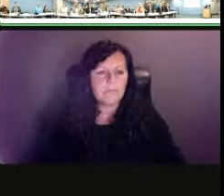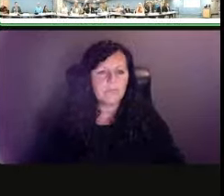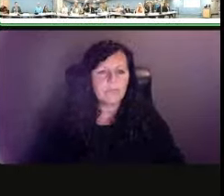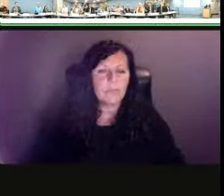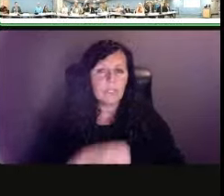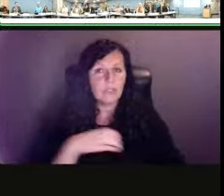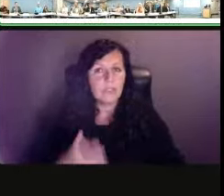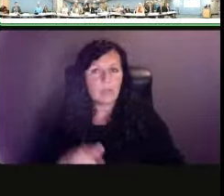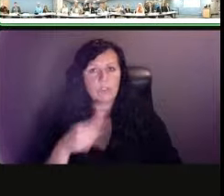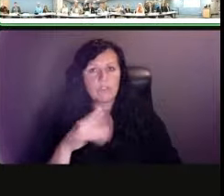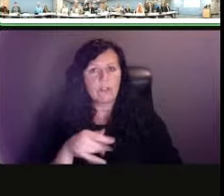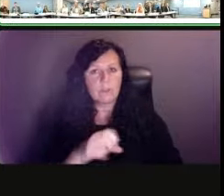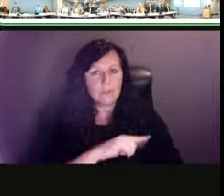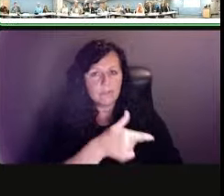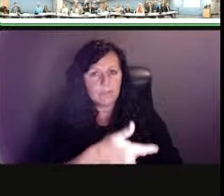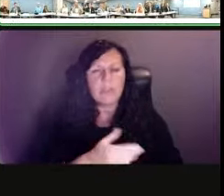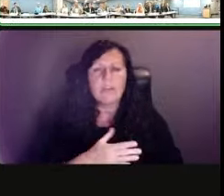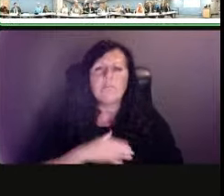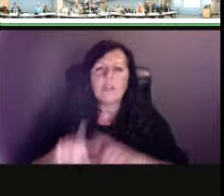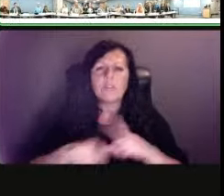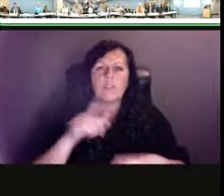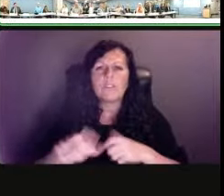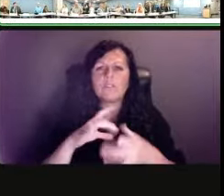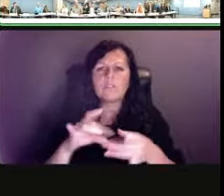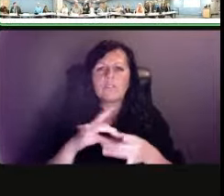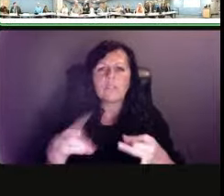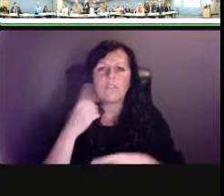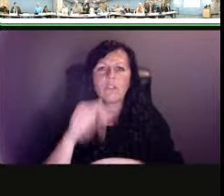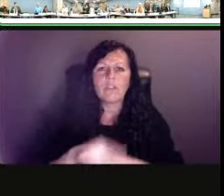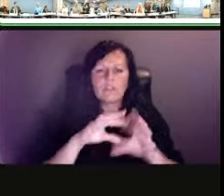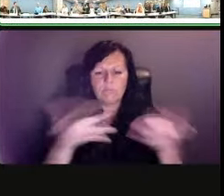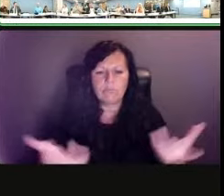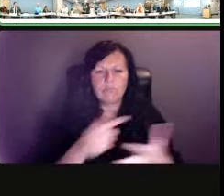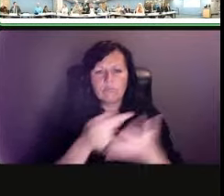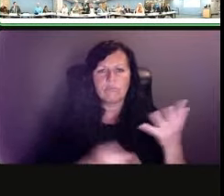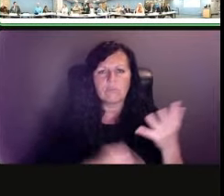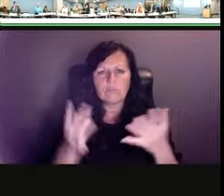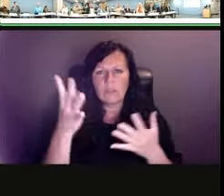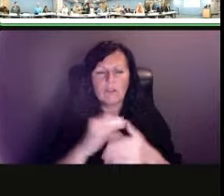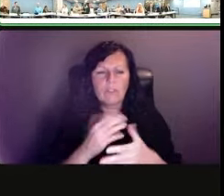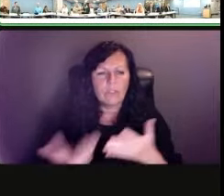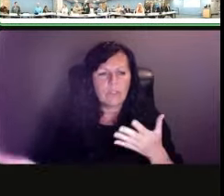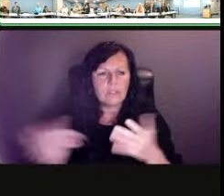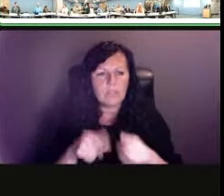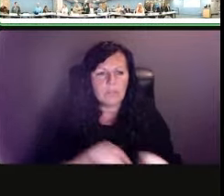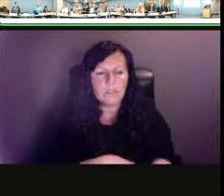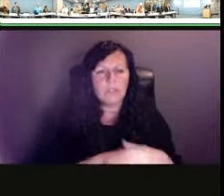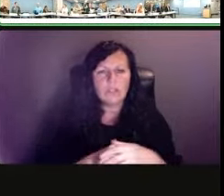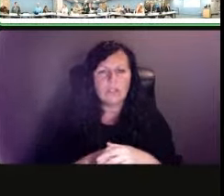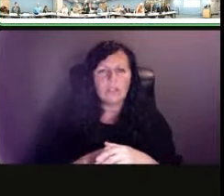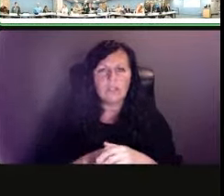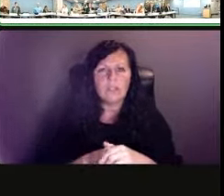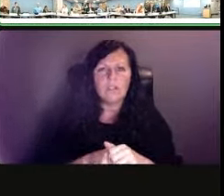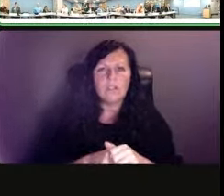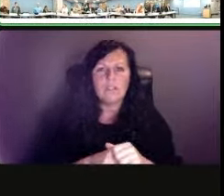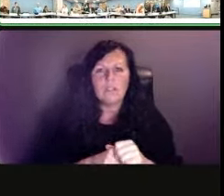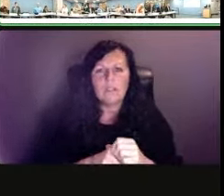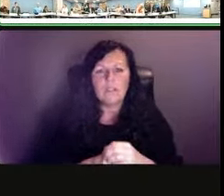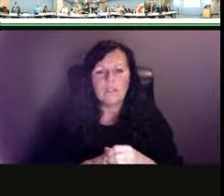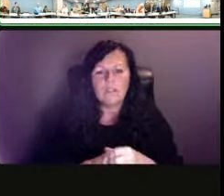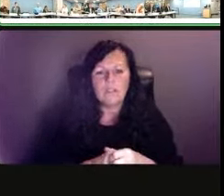Phillips. So my questions and comments in this smorgasbord of awful with very concerning,